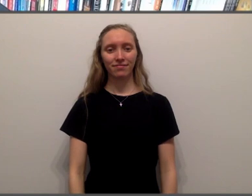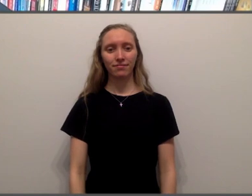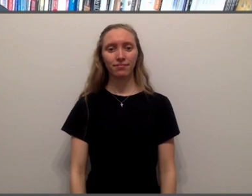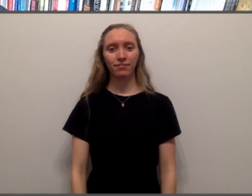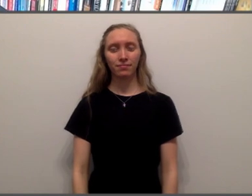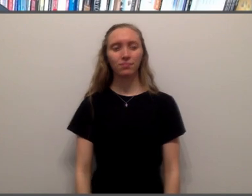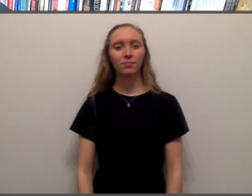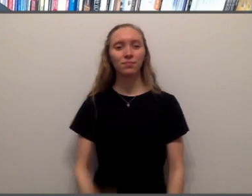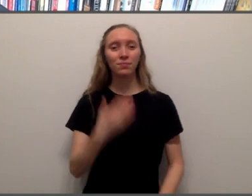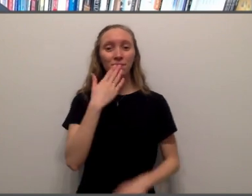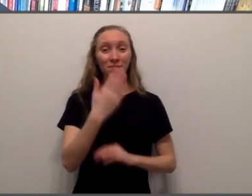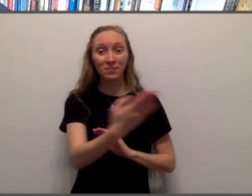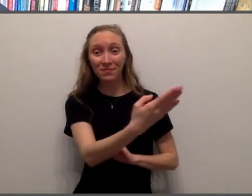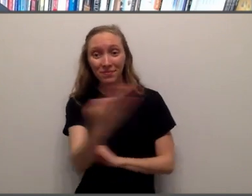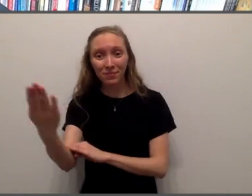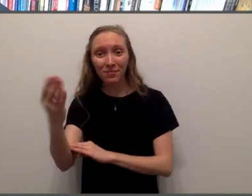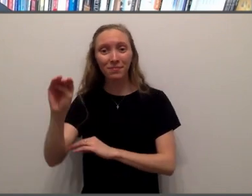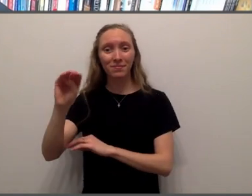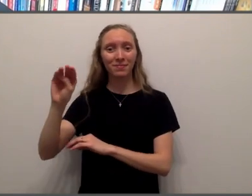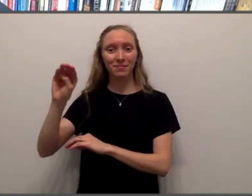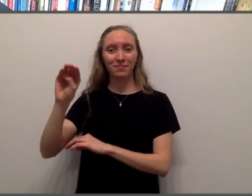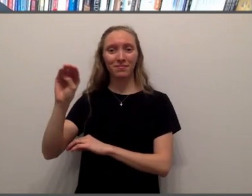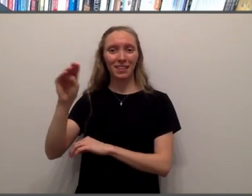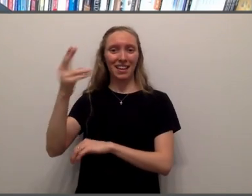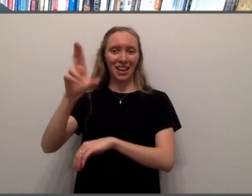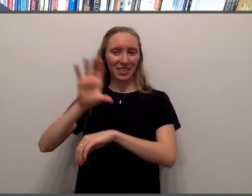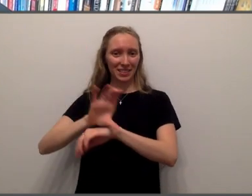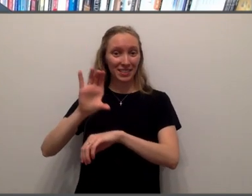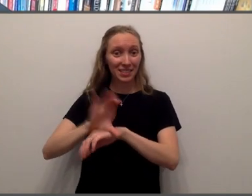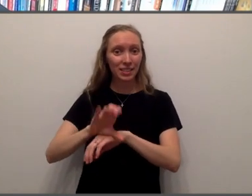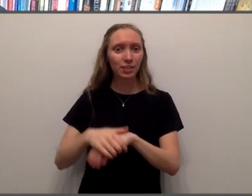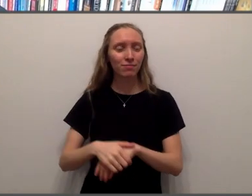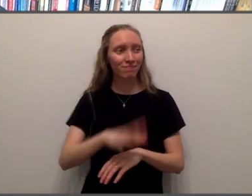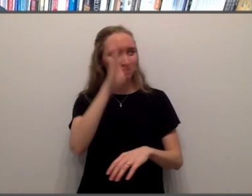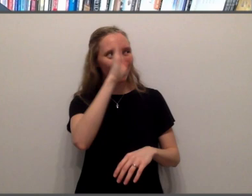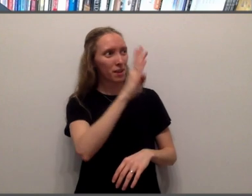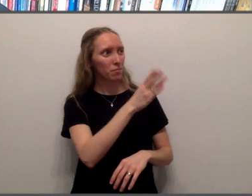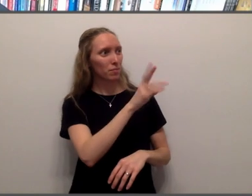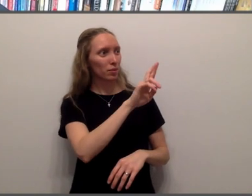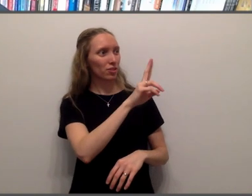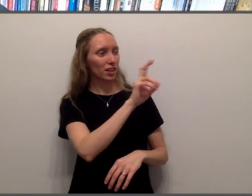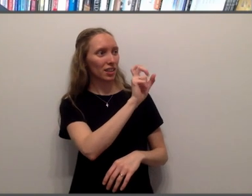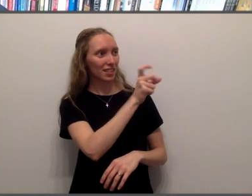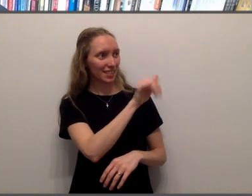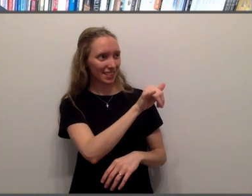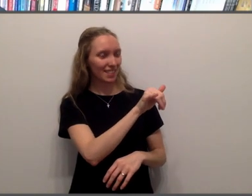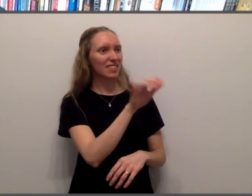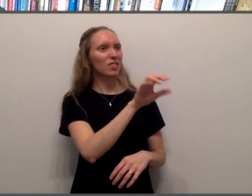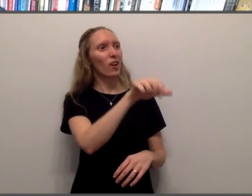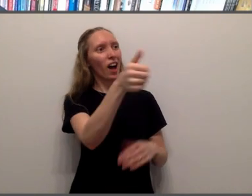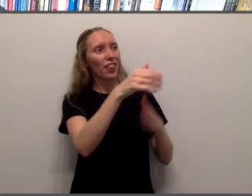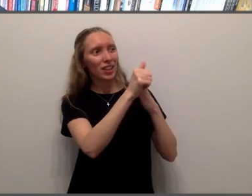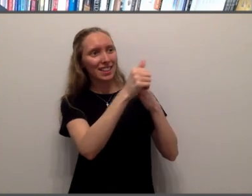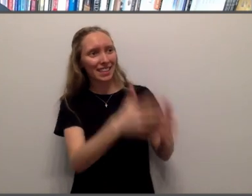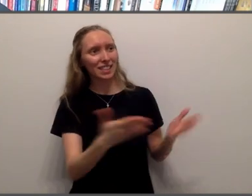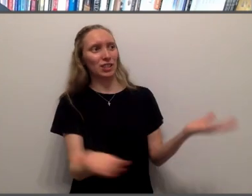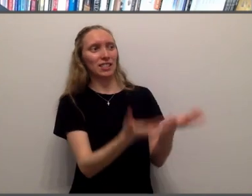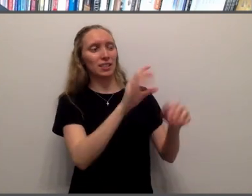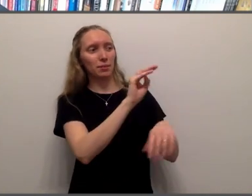Well, good morning, Meeting House, and shout out to Bruxy and all the leaders at the Meeting House. Man, I am